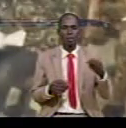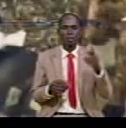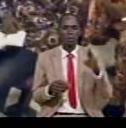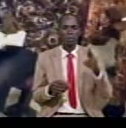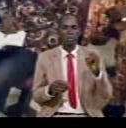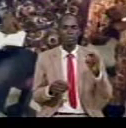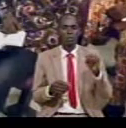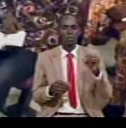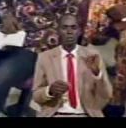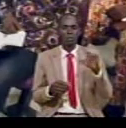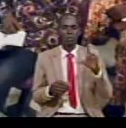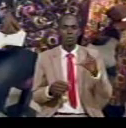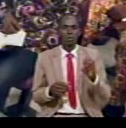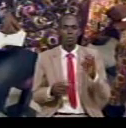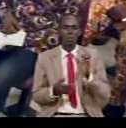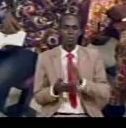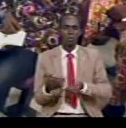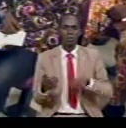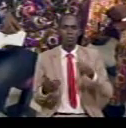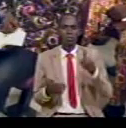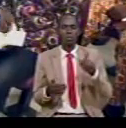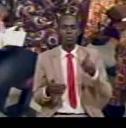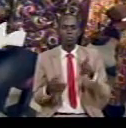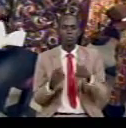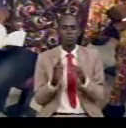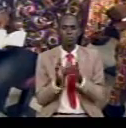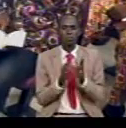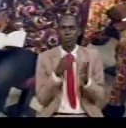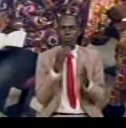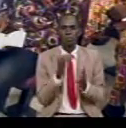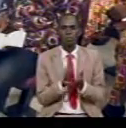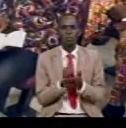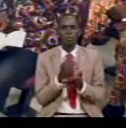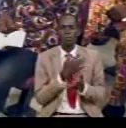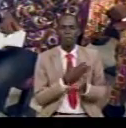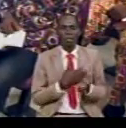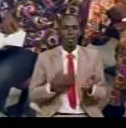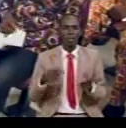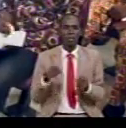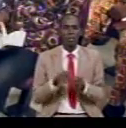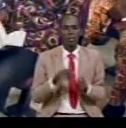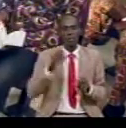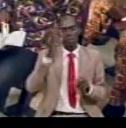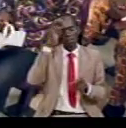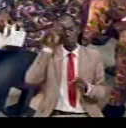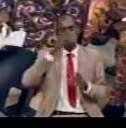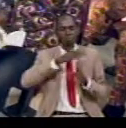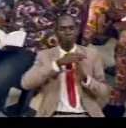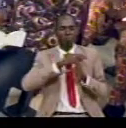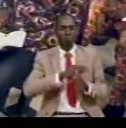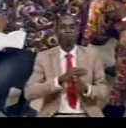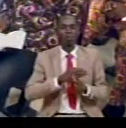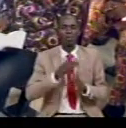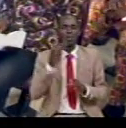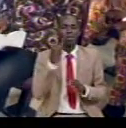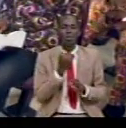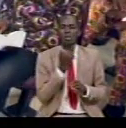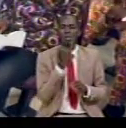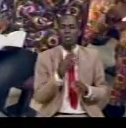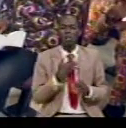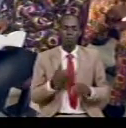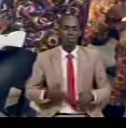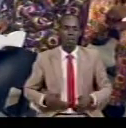21. The Bible said that, and Satan stood against Israel and provoked David to number Israel.